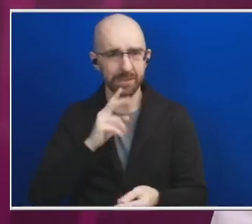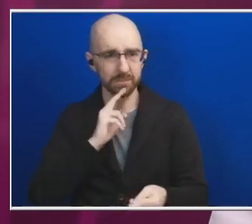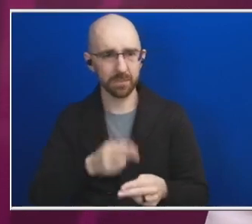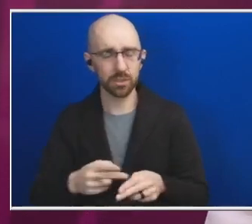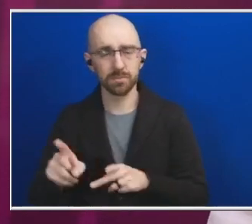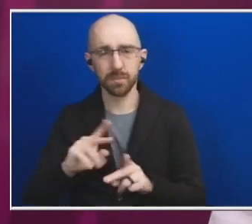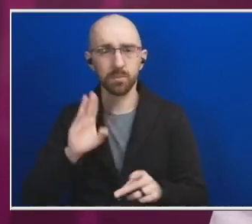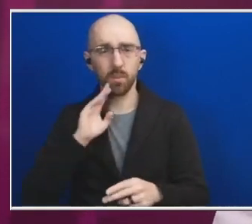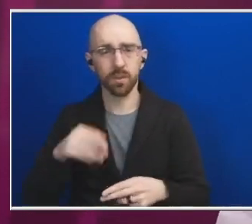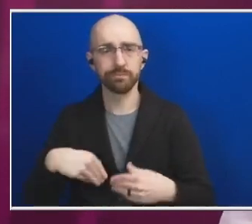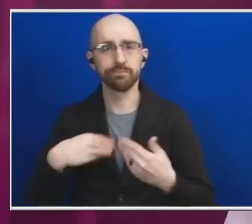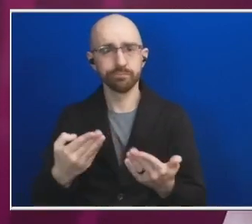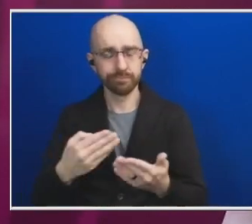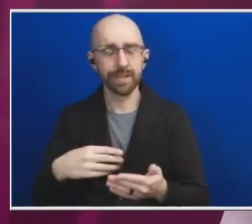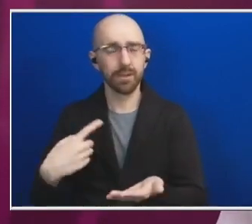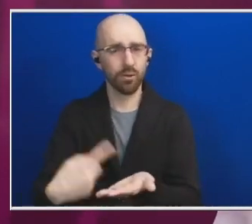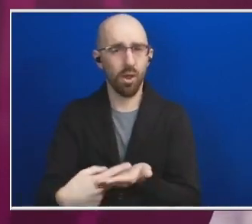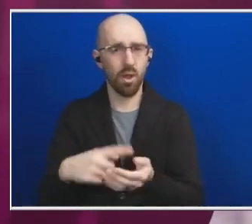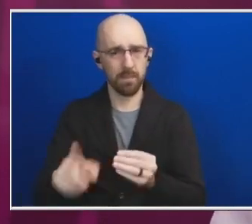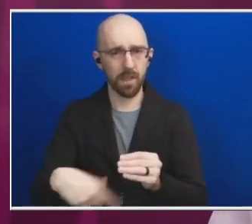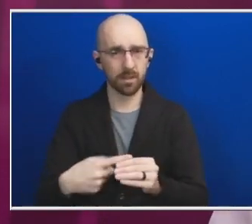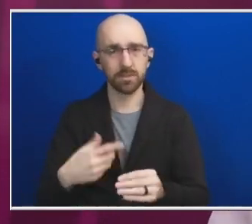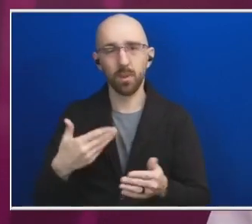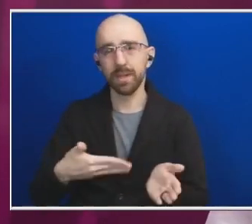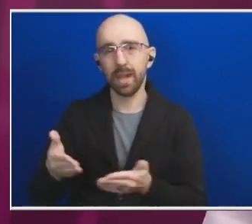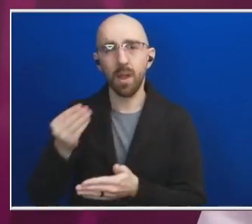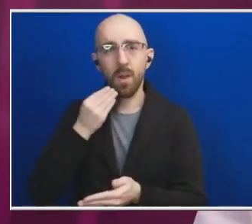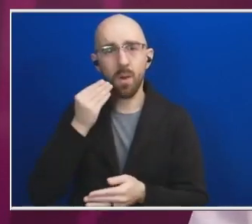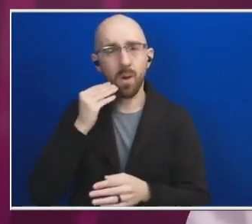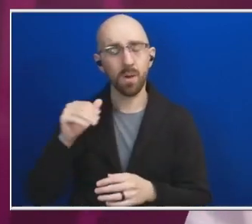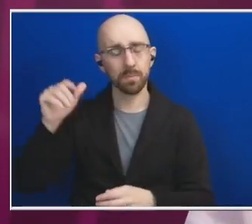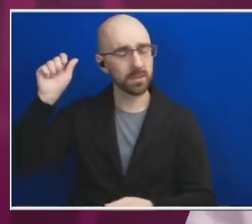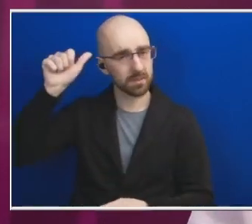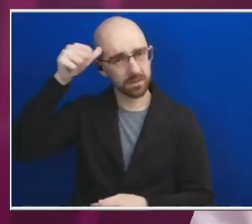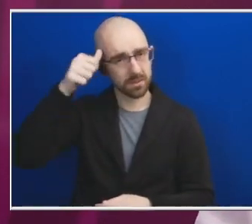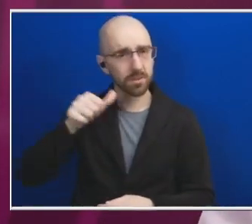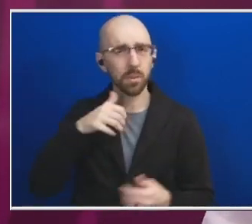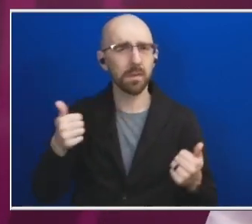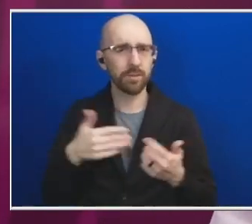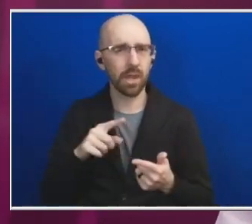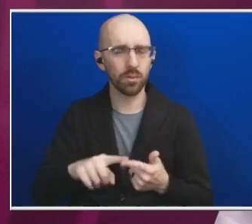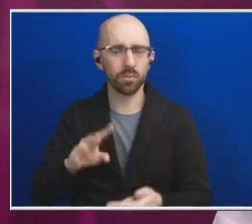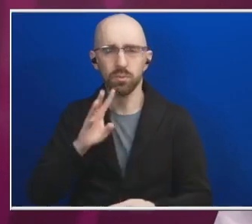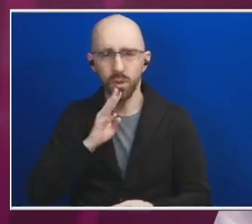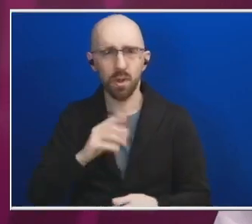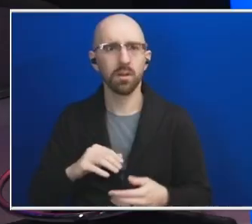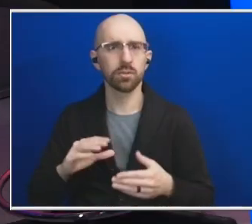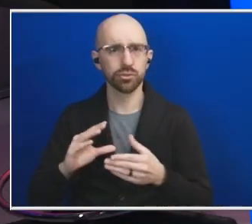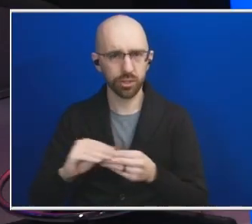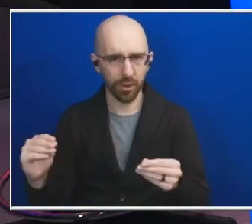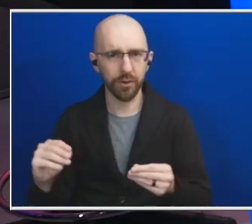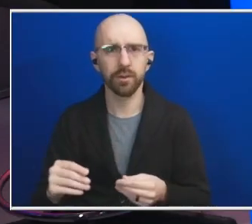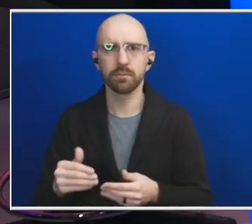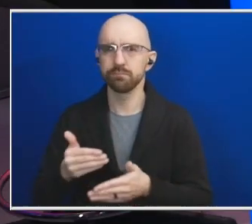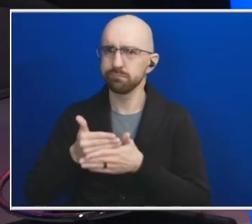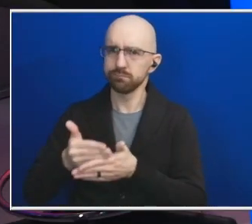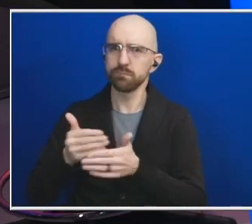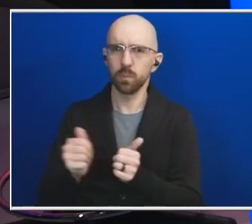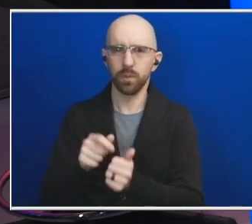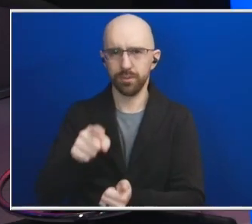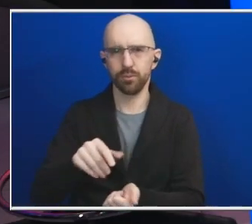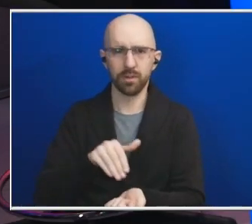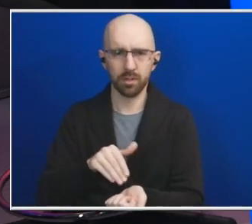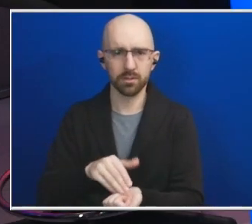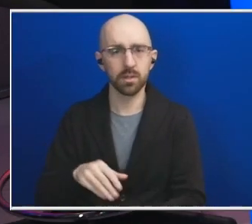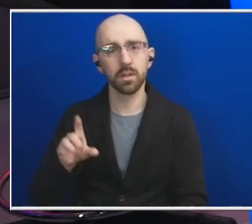about it. So the take home is, don't be afraid to talk about it, don't be afraid to share, don't be afraid to talk to your physicians about it. Dr. Windisch, what was the one thing